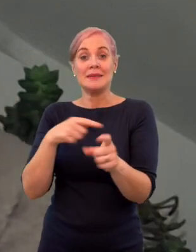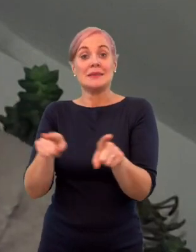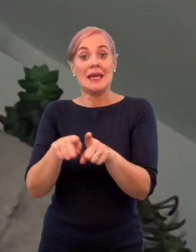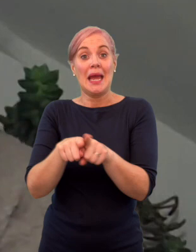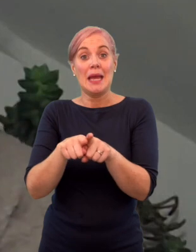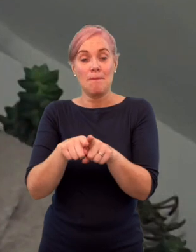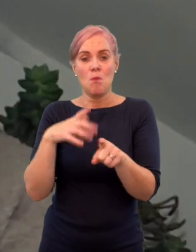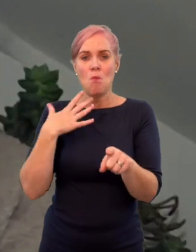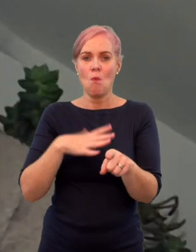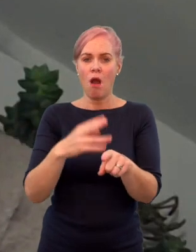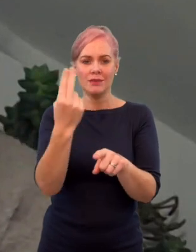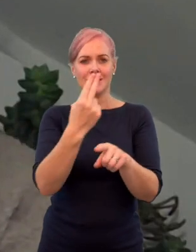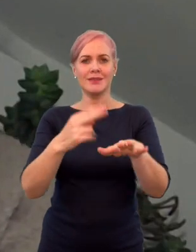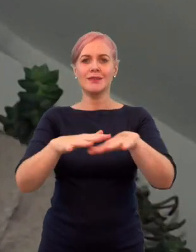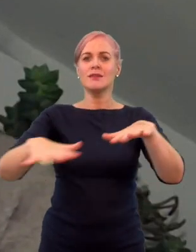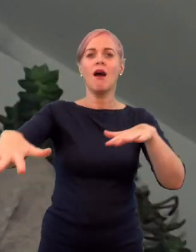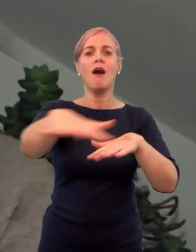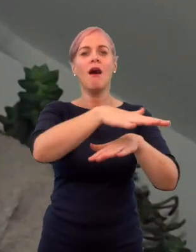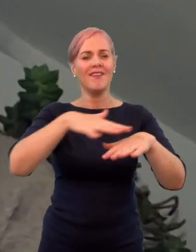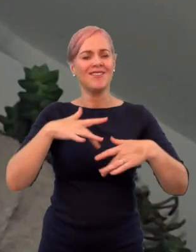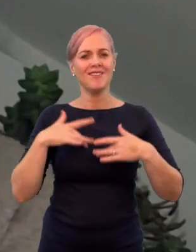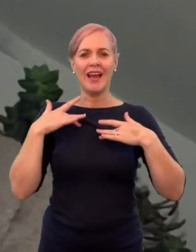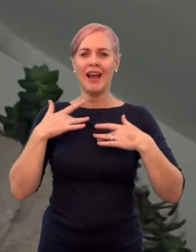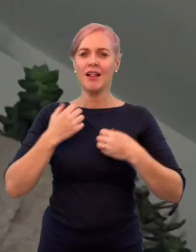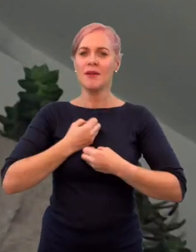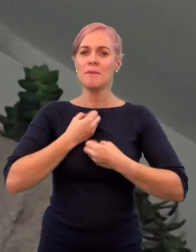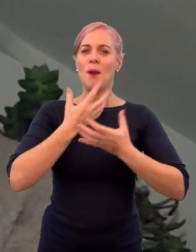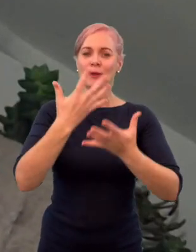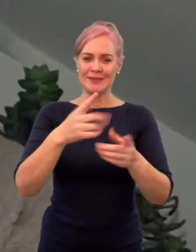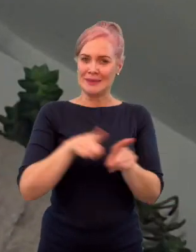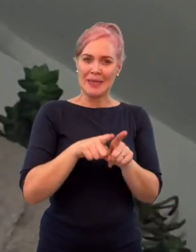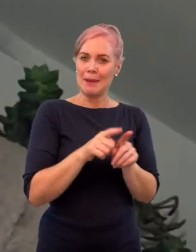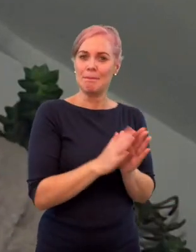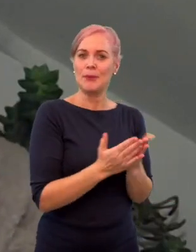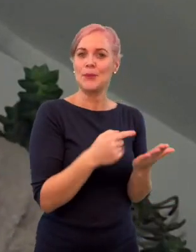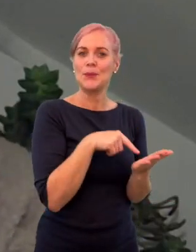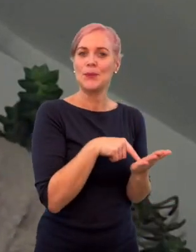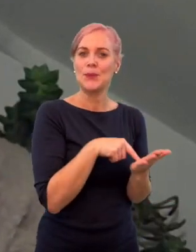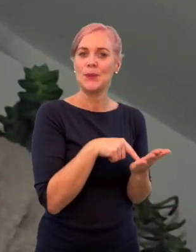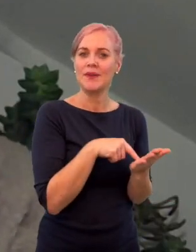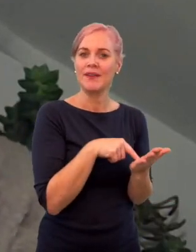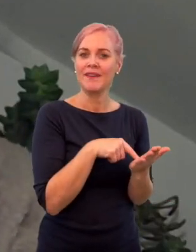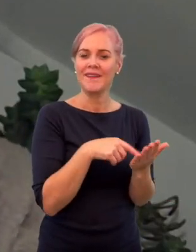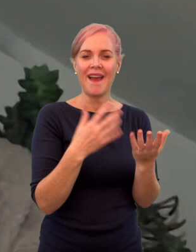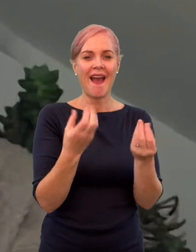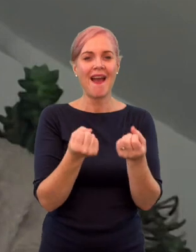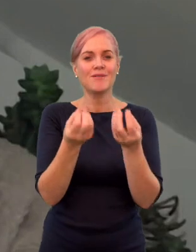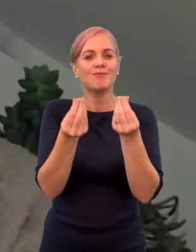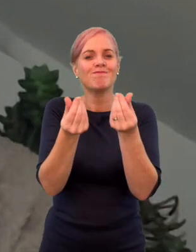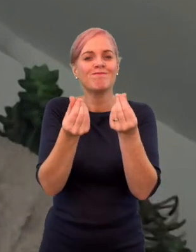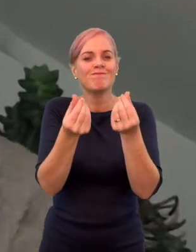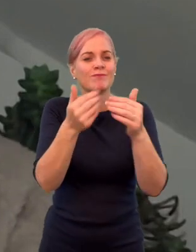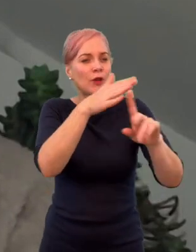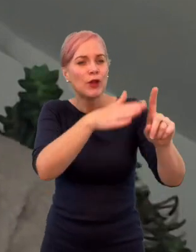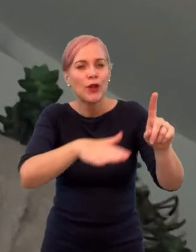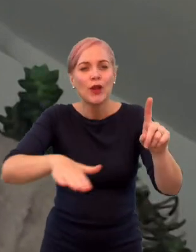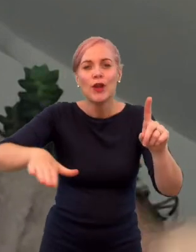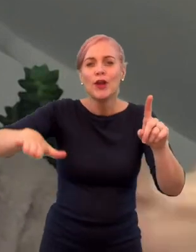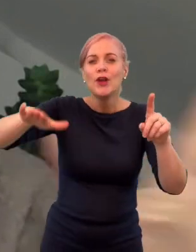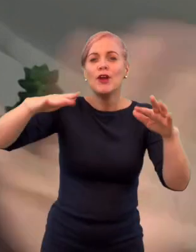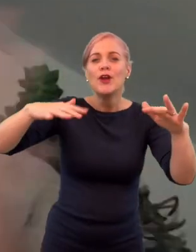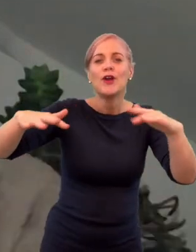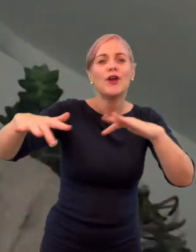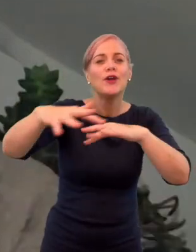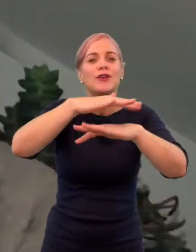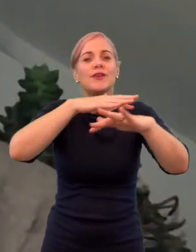So my aim was to make sure that the design felt lyrical in the way the book does, that it has a fluidity, which the curve